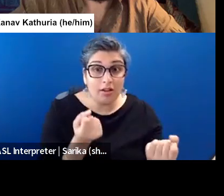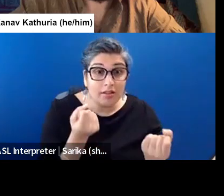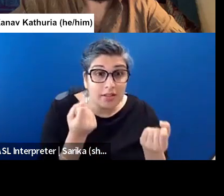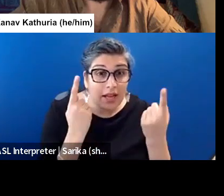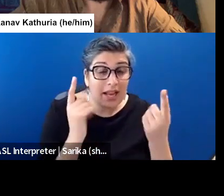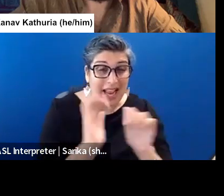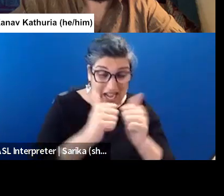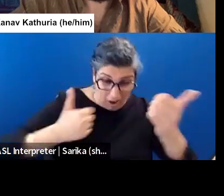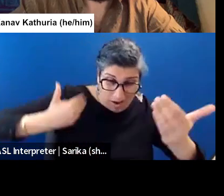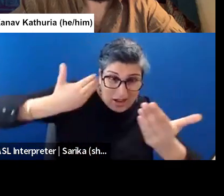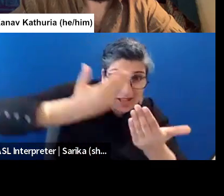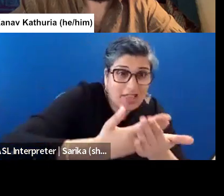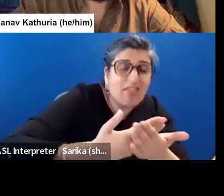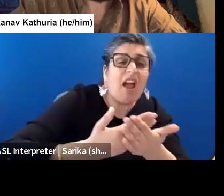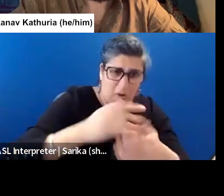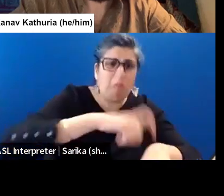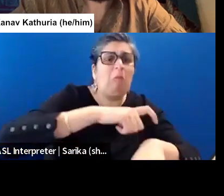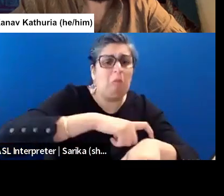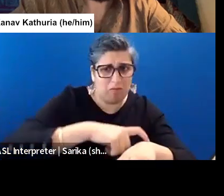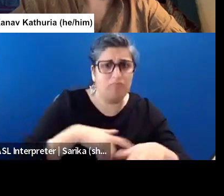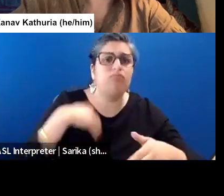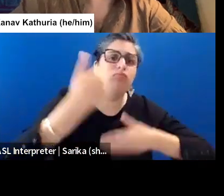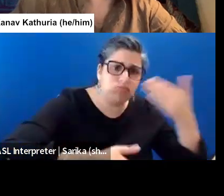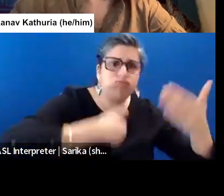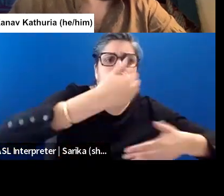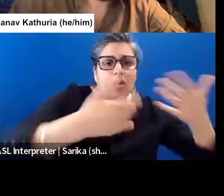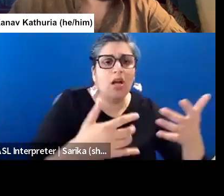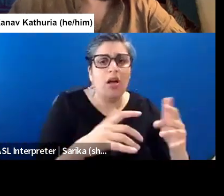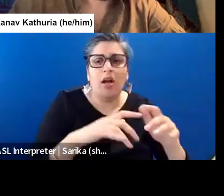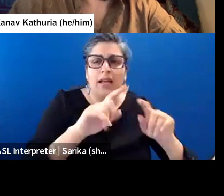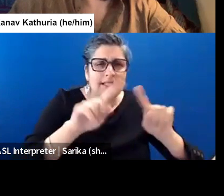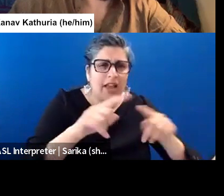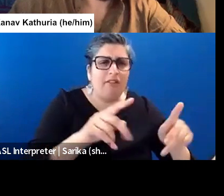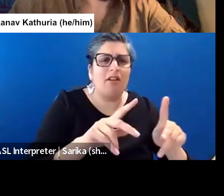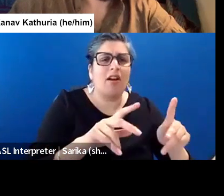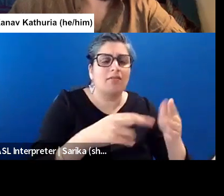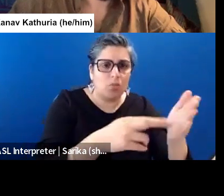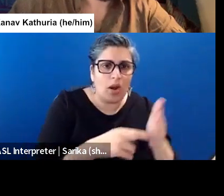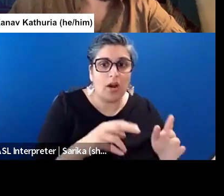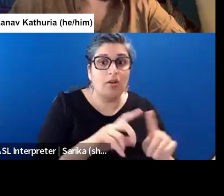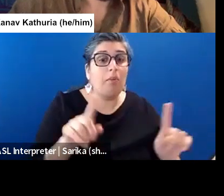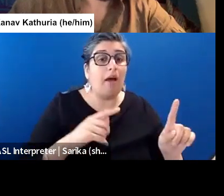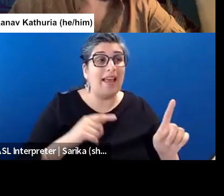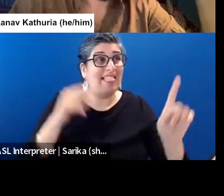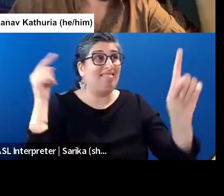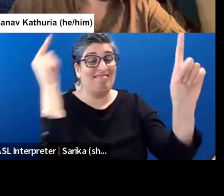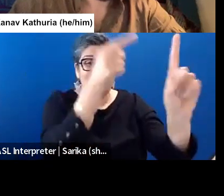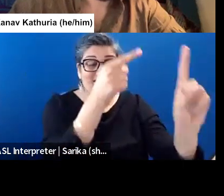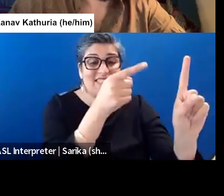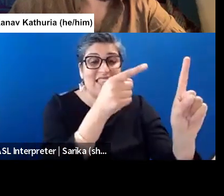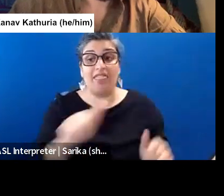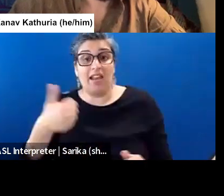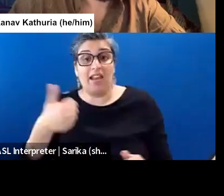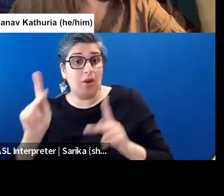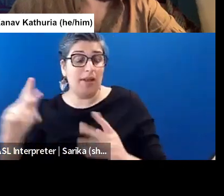there, but that abolition was the end point. And then other folks taught me to see it